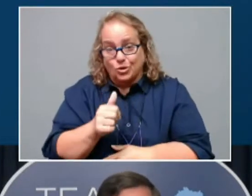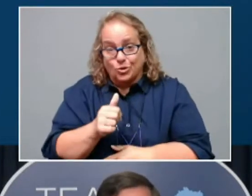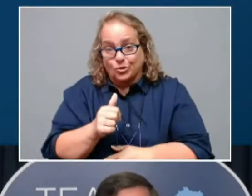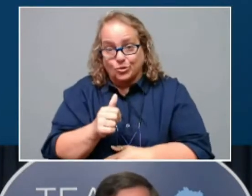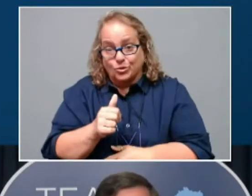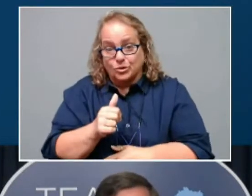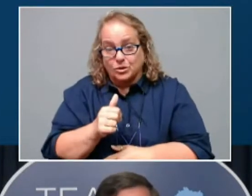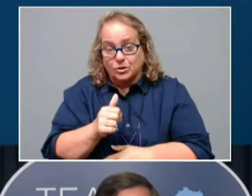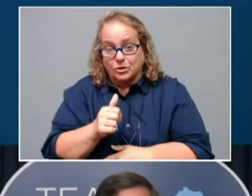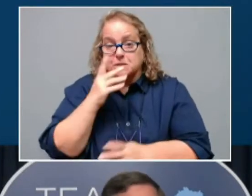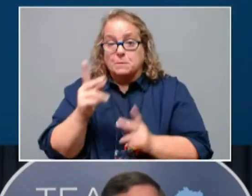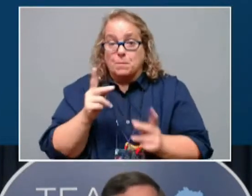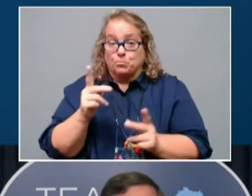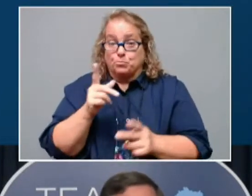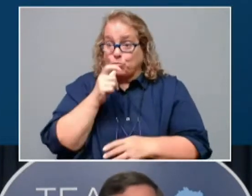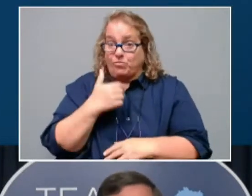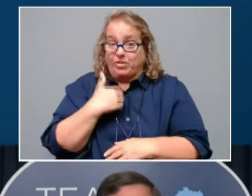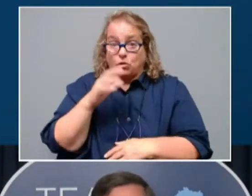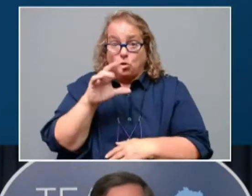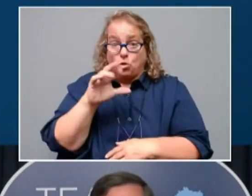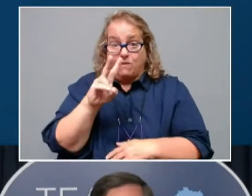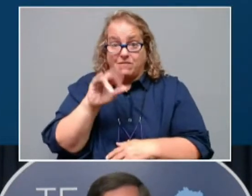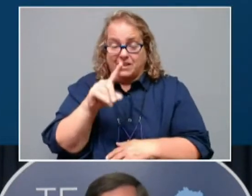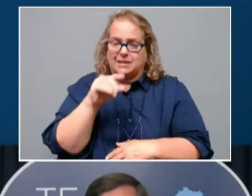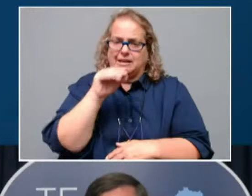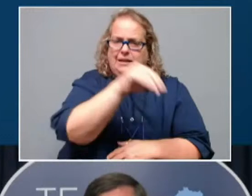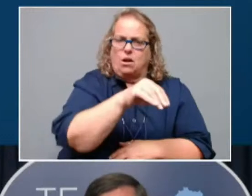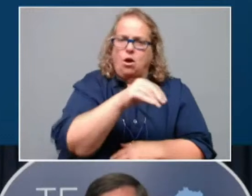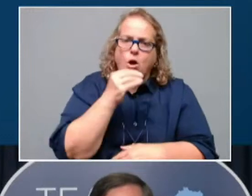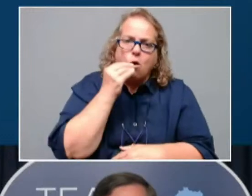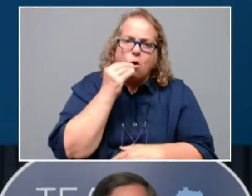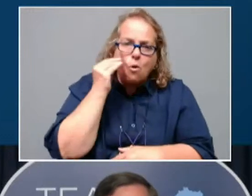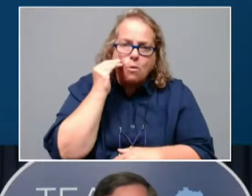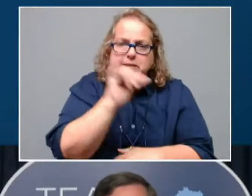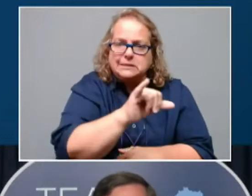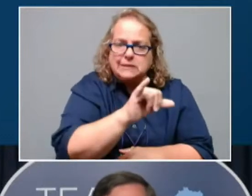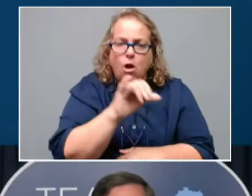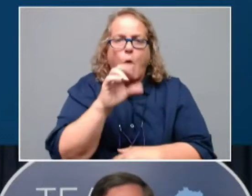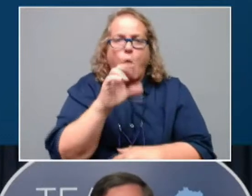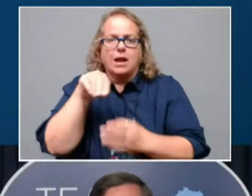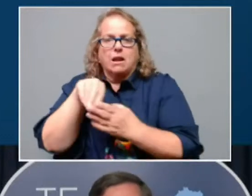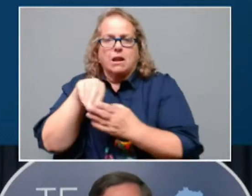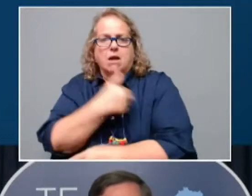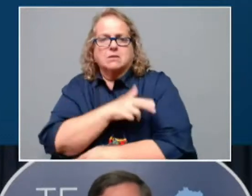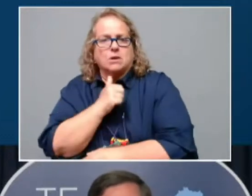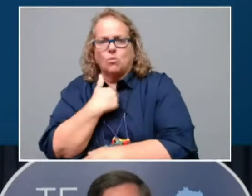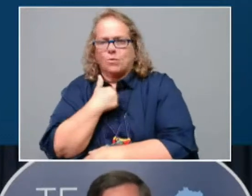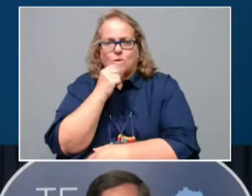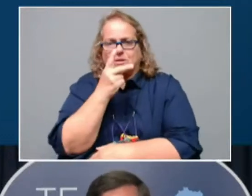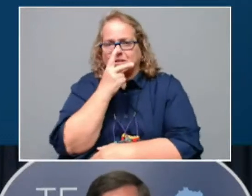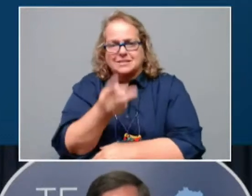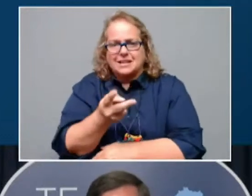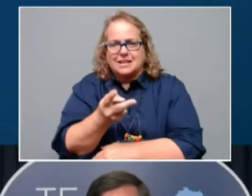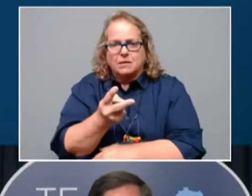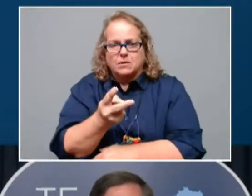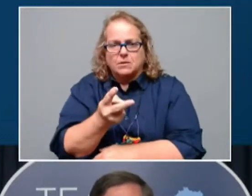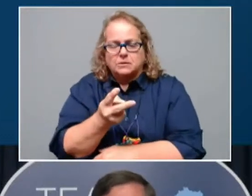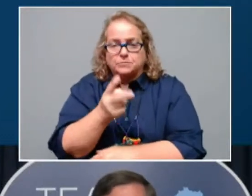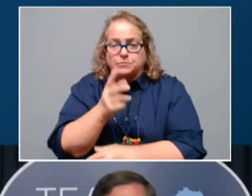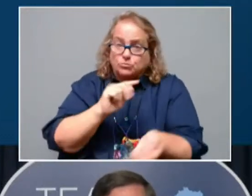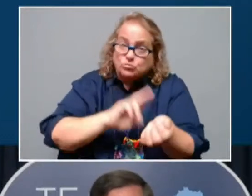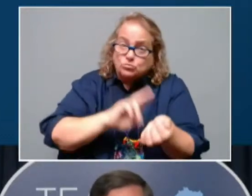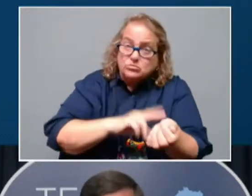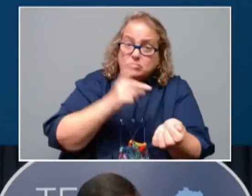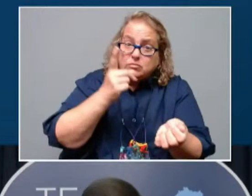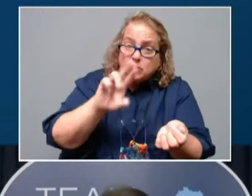in the hospital. Everything we're taking for granted that we can do right now, they have been a huge part of ensuring that we can. So